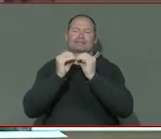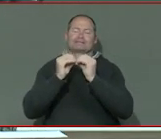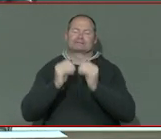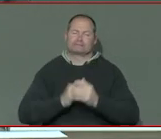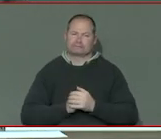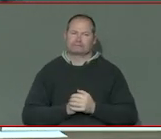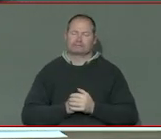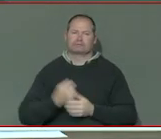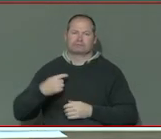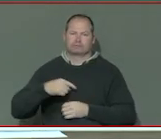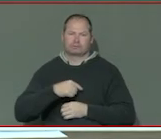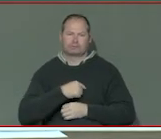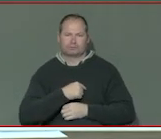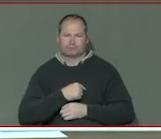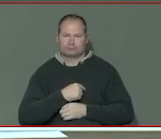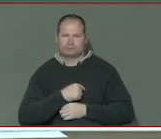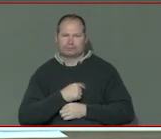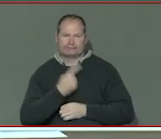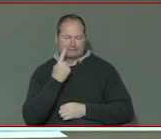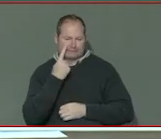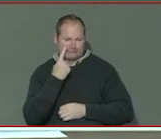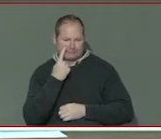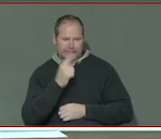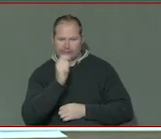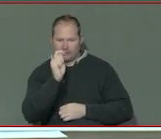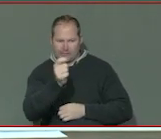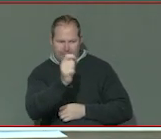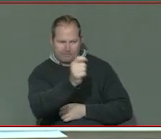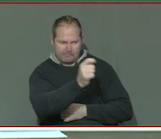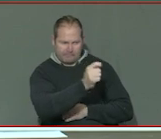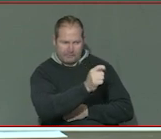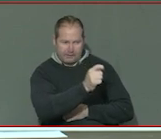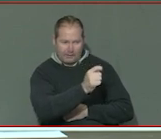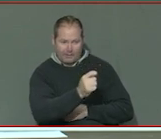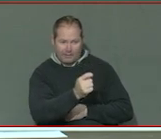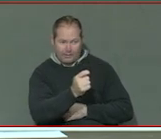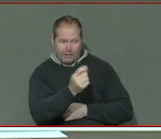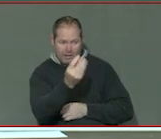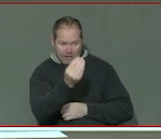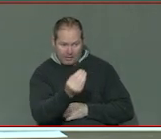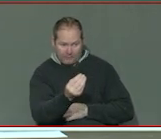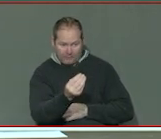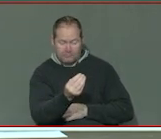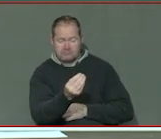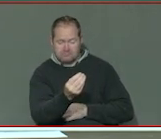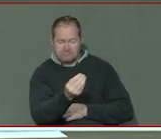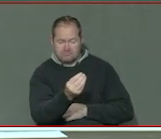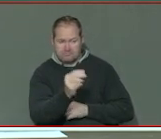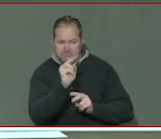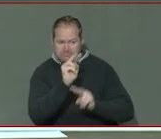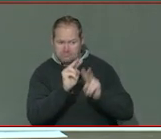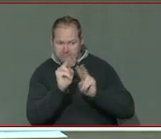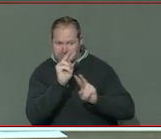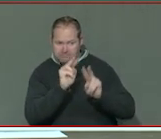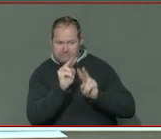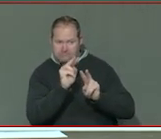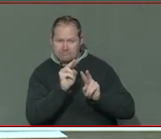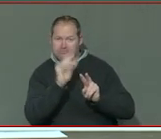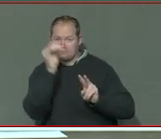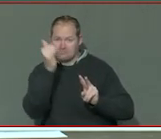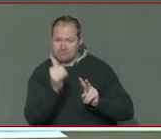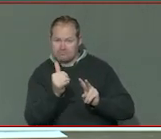We made sure that all our payments are reflected on the statement. So to complete our ledger accounts,